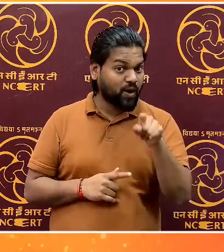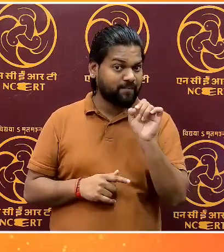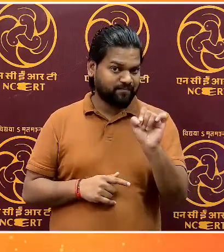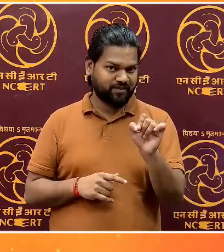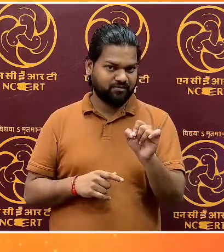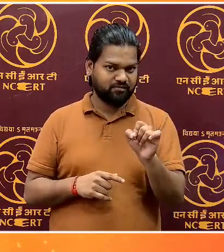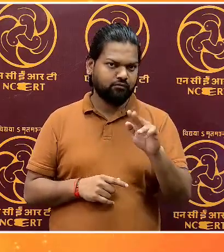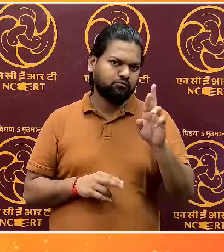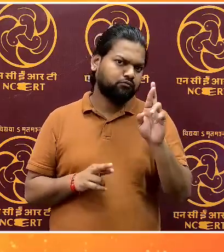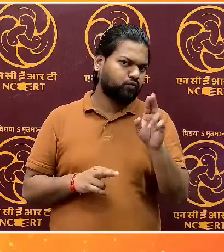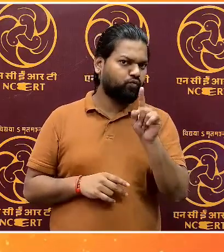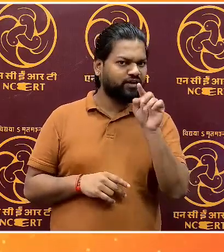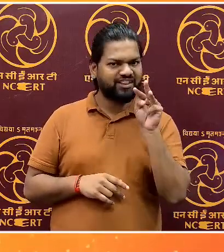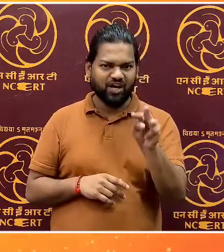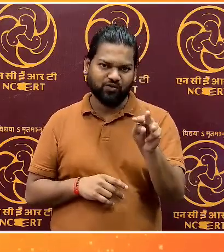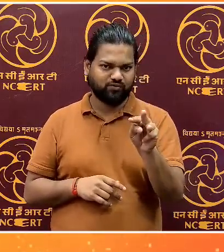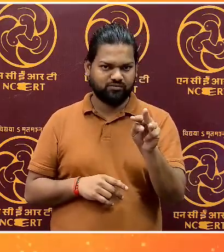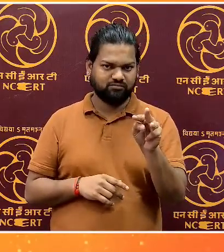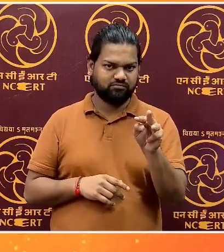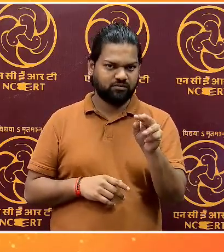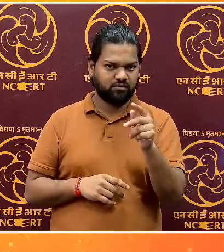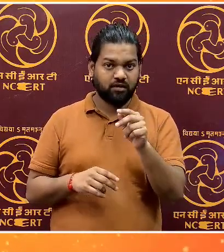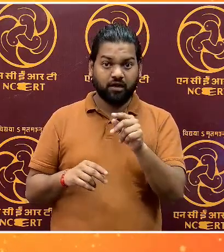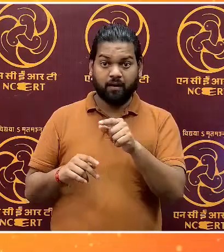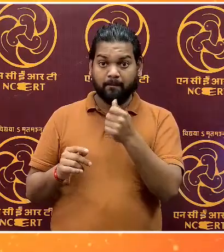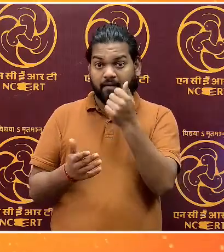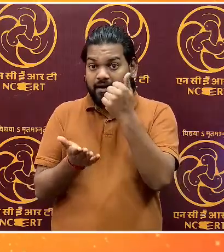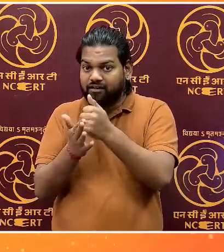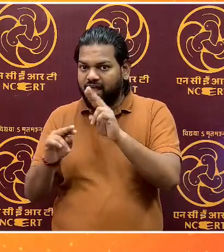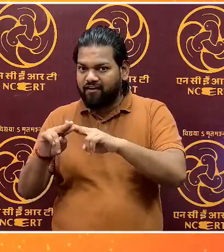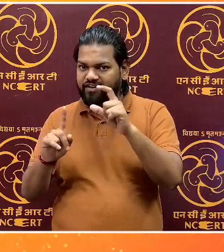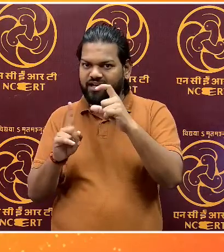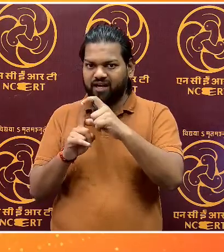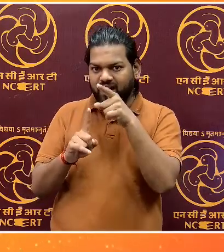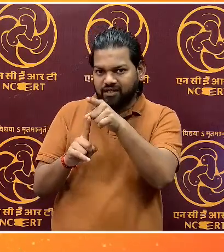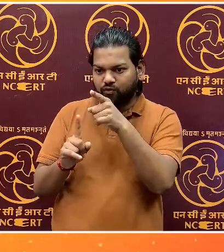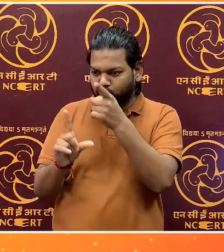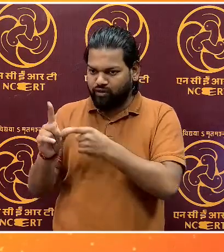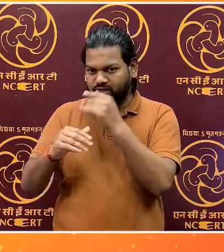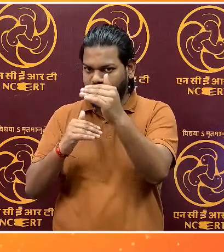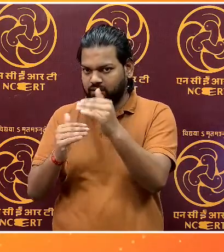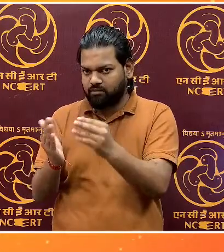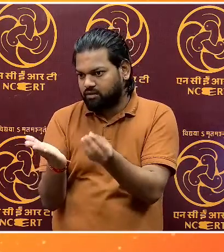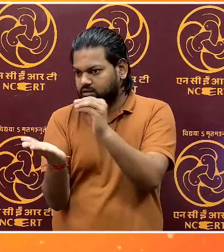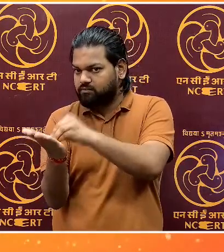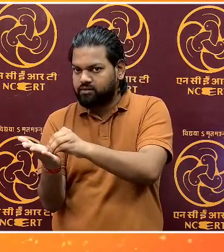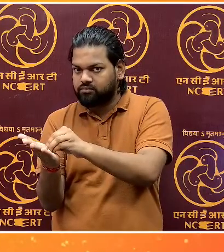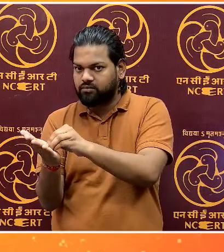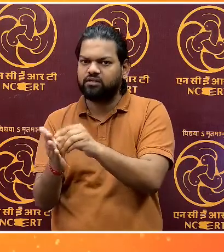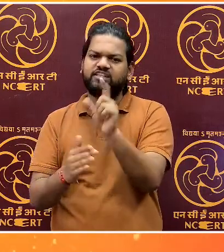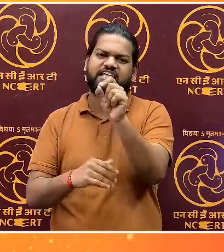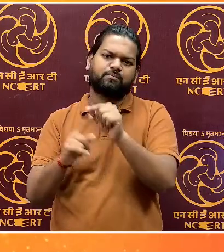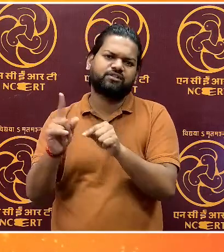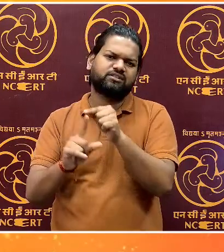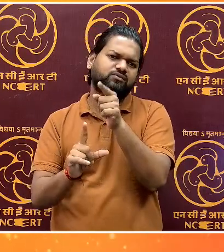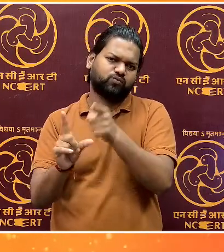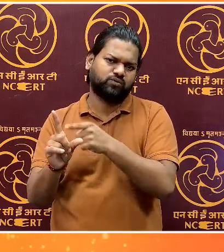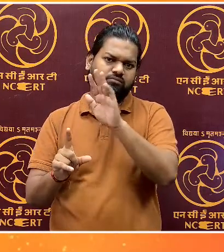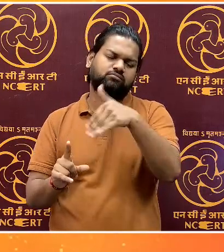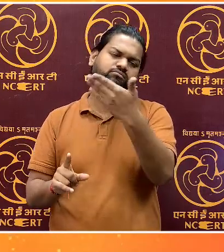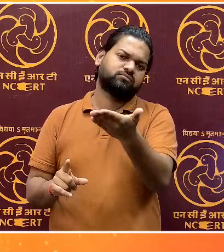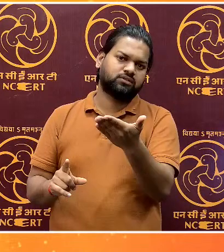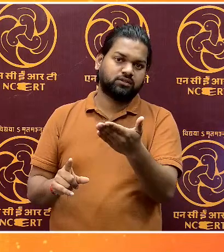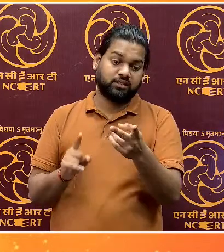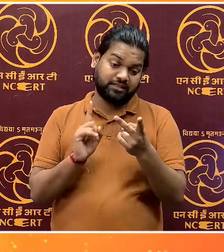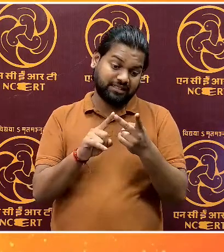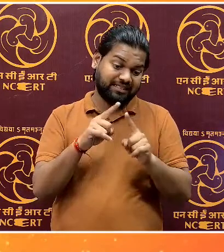you wish to invest rupees 1000 rupees in a bank FD for a time period of 1 year at an interest rate of 10% per annum. Here we are